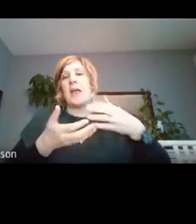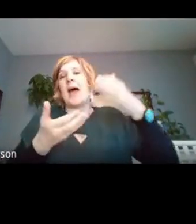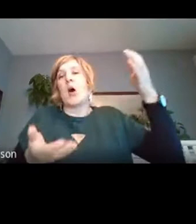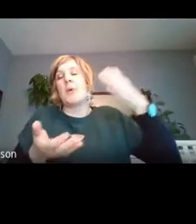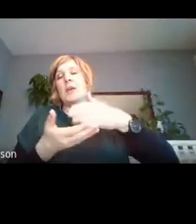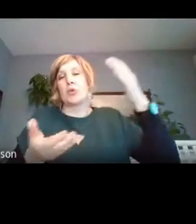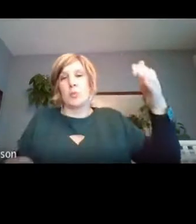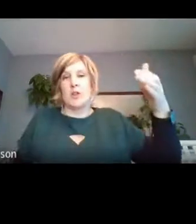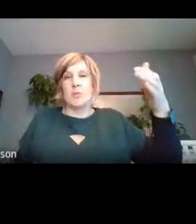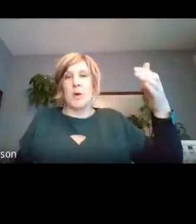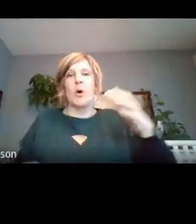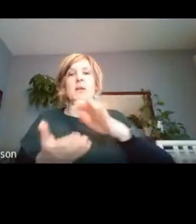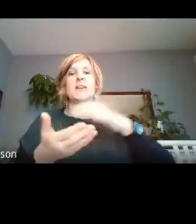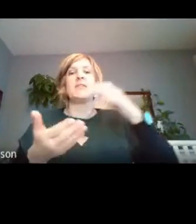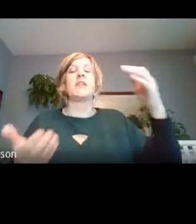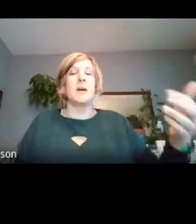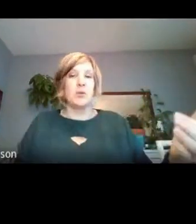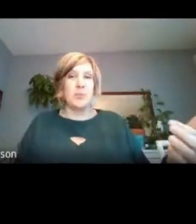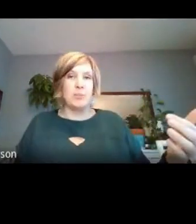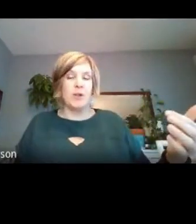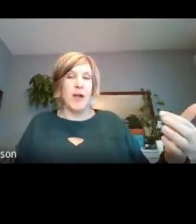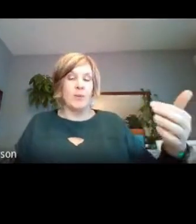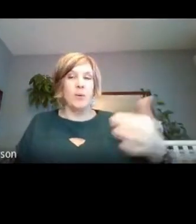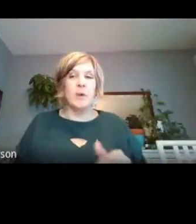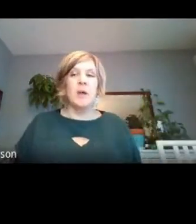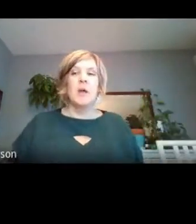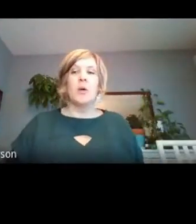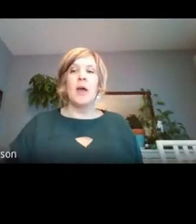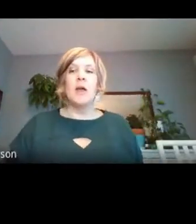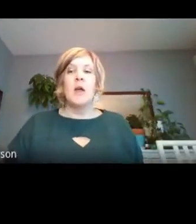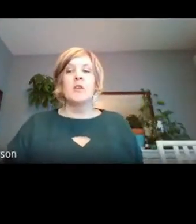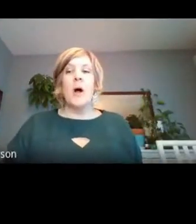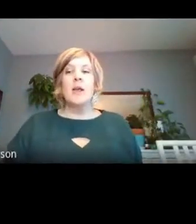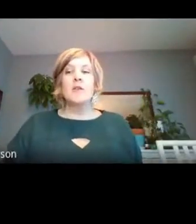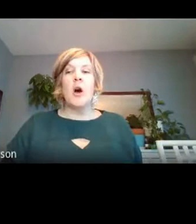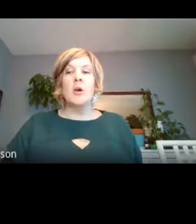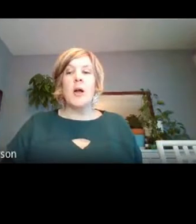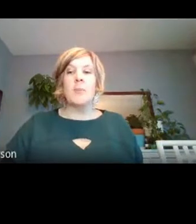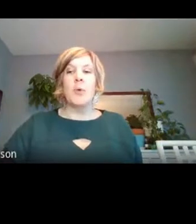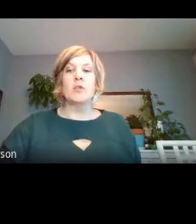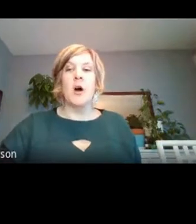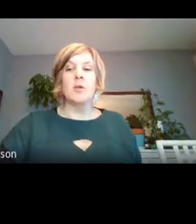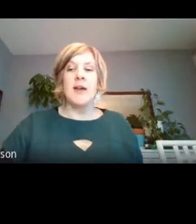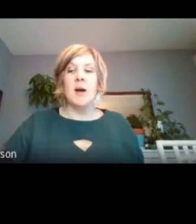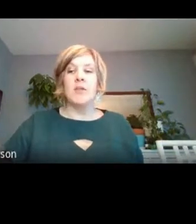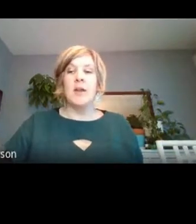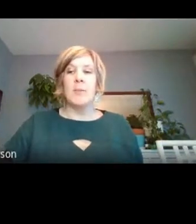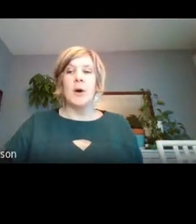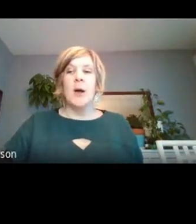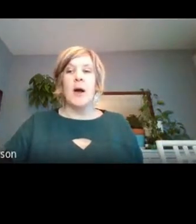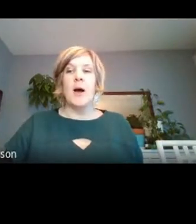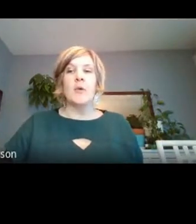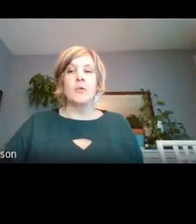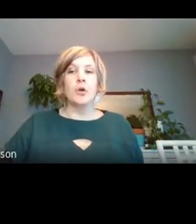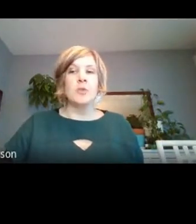on maybe how many rooms that you might want given the number of people in that room okay so i can toggle up or toggle down the